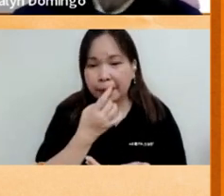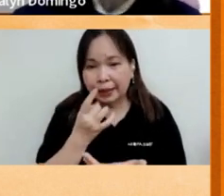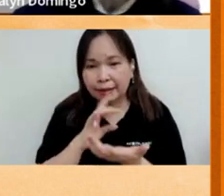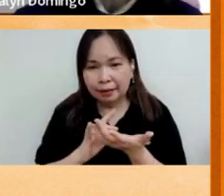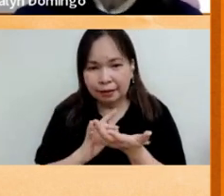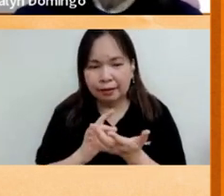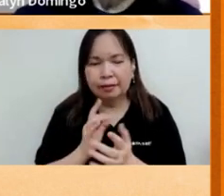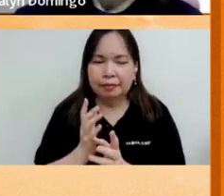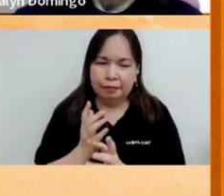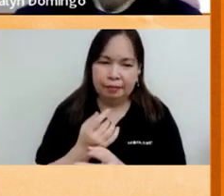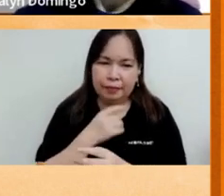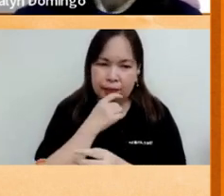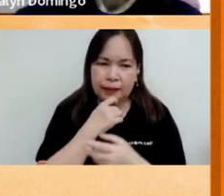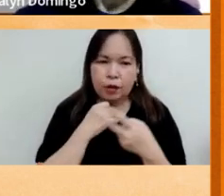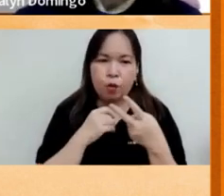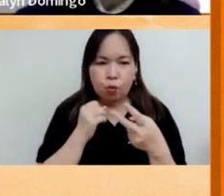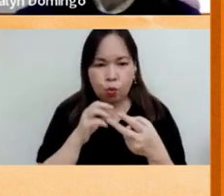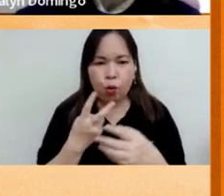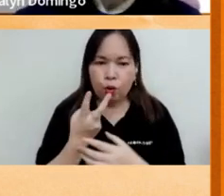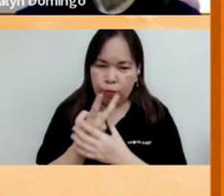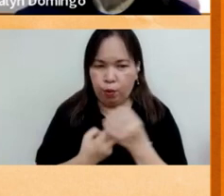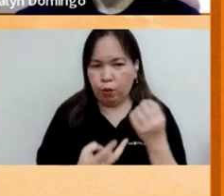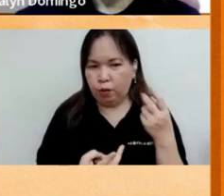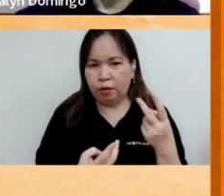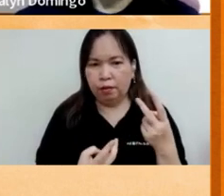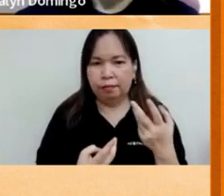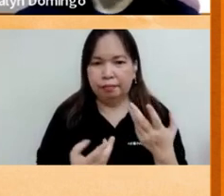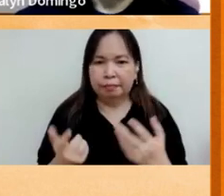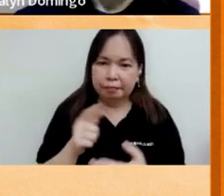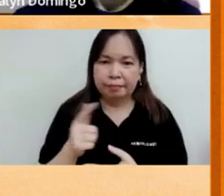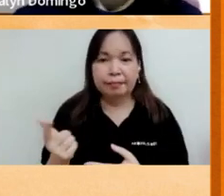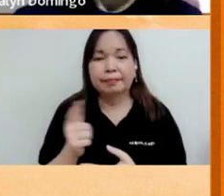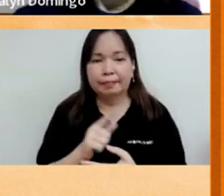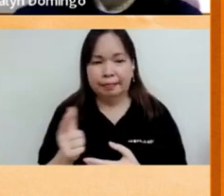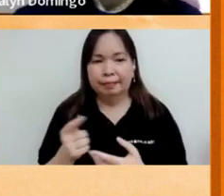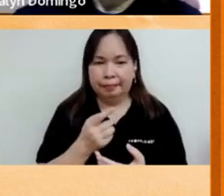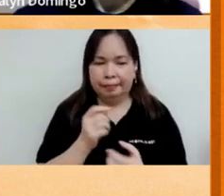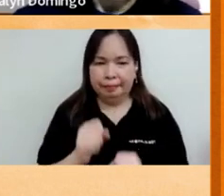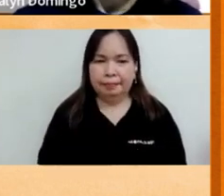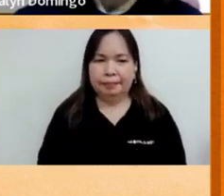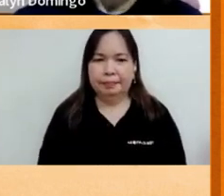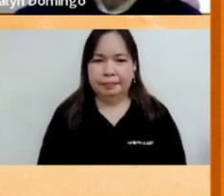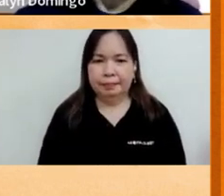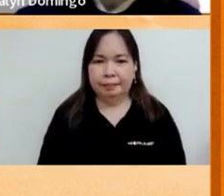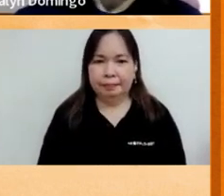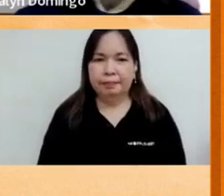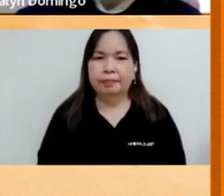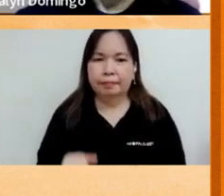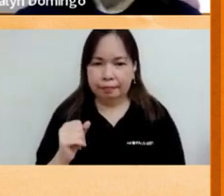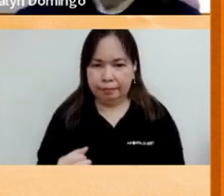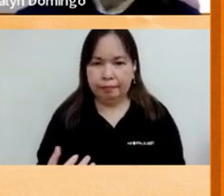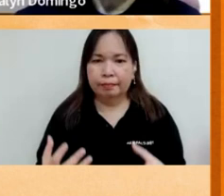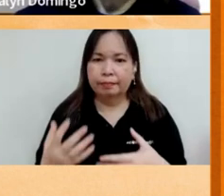Complementary or what we call adjunct interventions can be helpful as well. and can be integrated into the